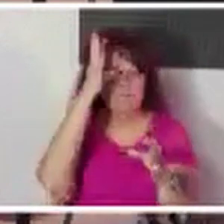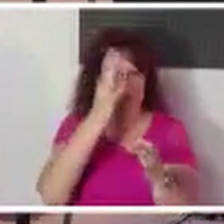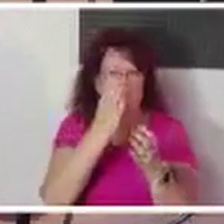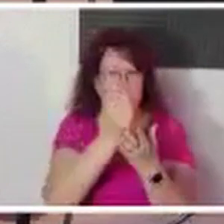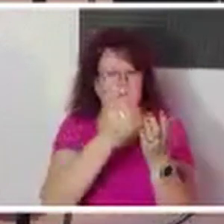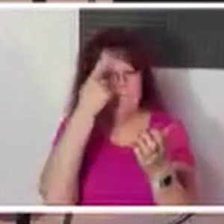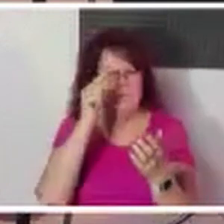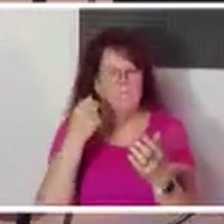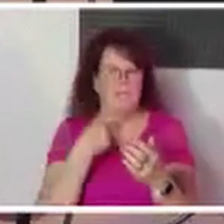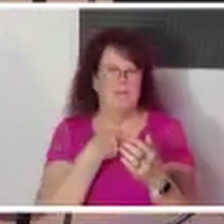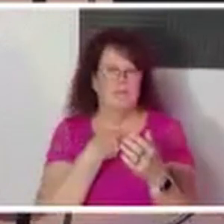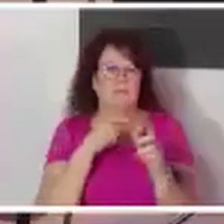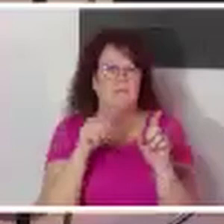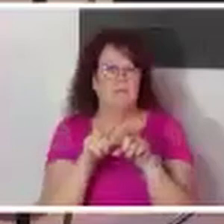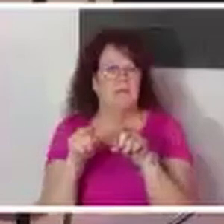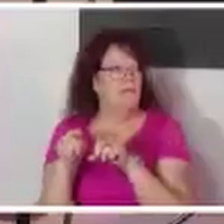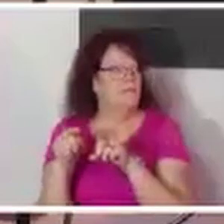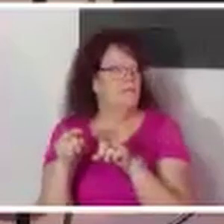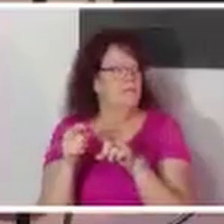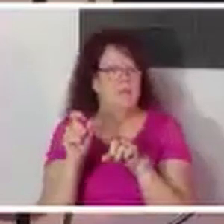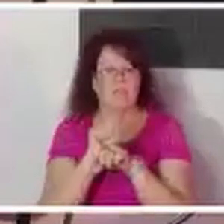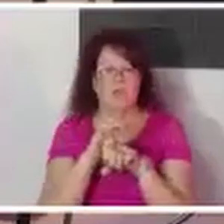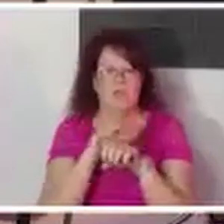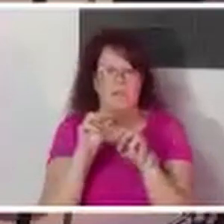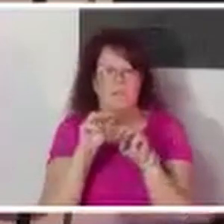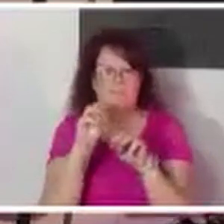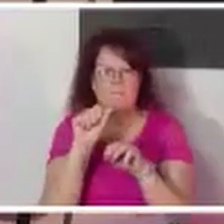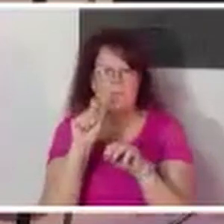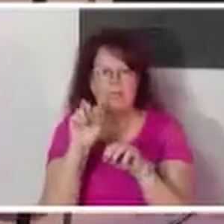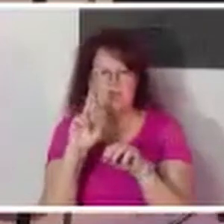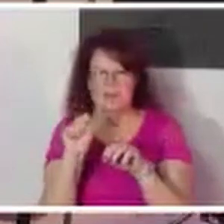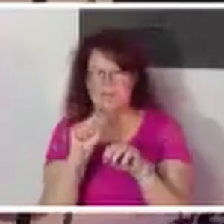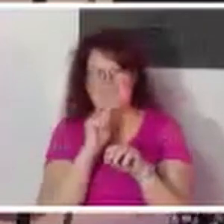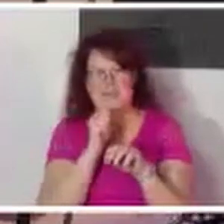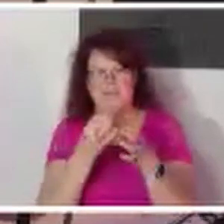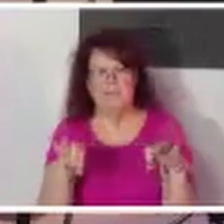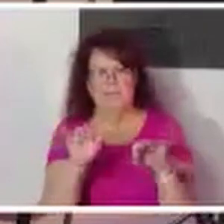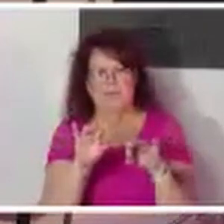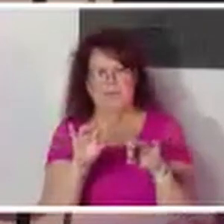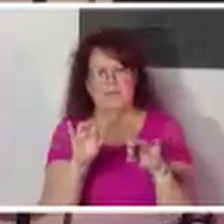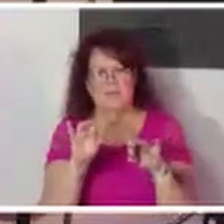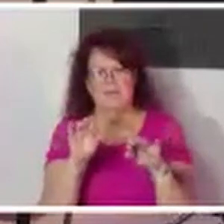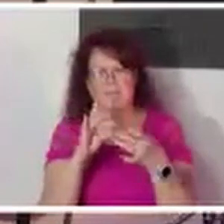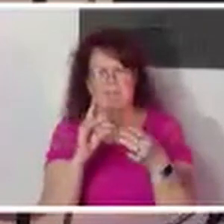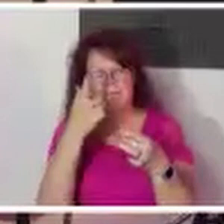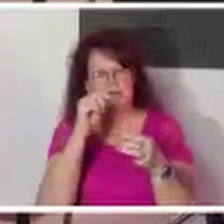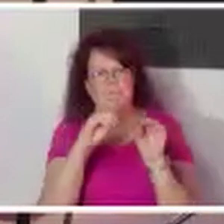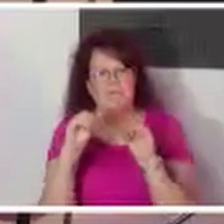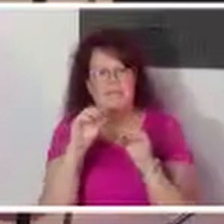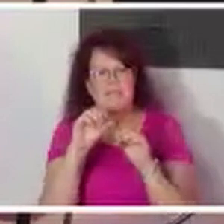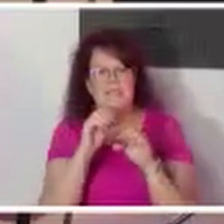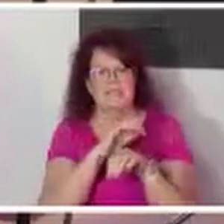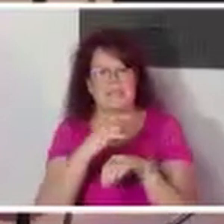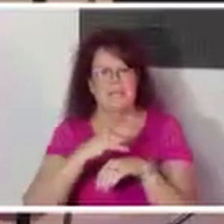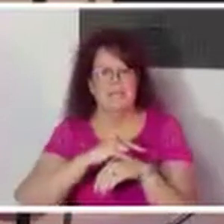me. Also, I'm currently working on my master's degree, which is hardly worth mentioning because I'm moving at a snail's pace, but